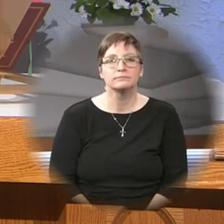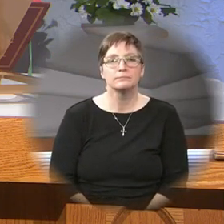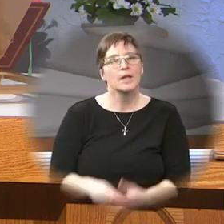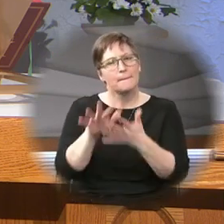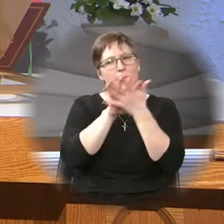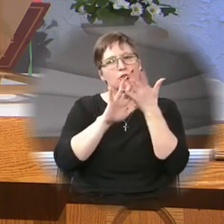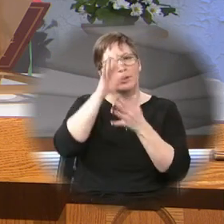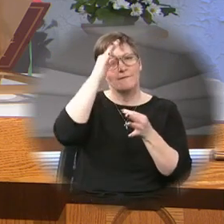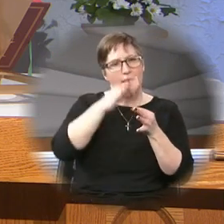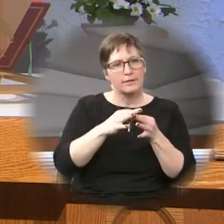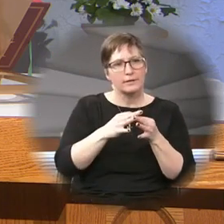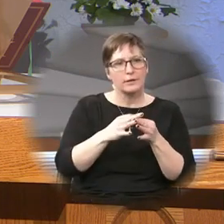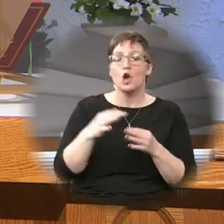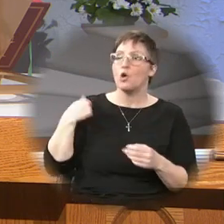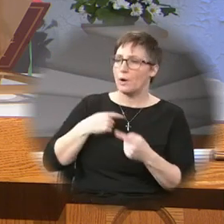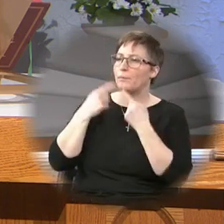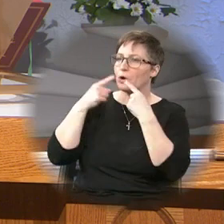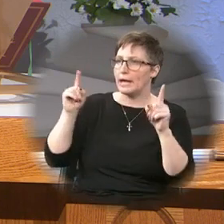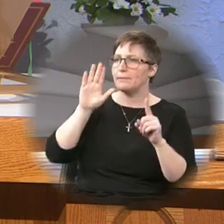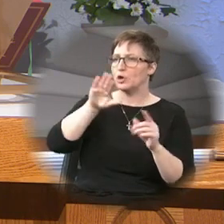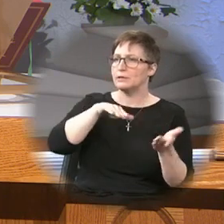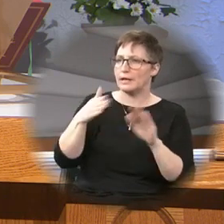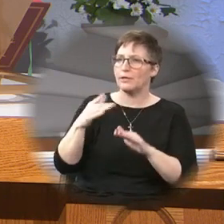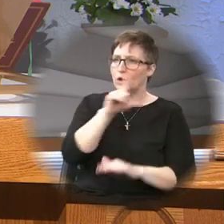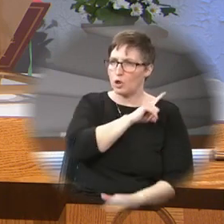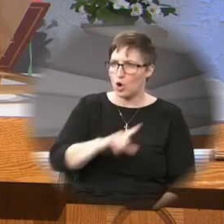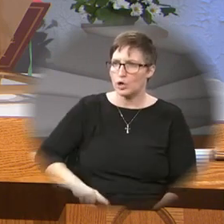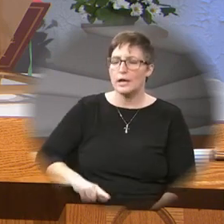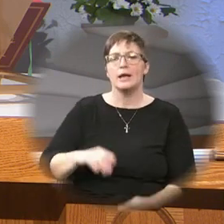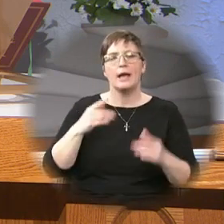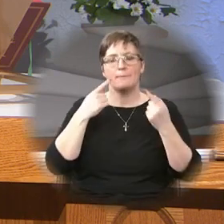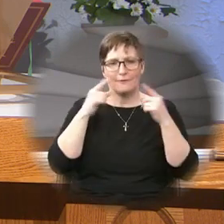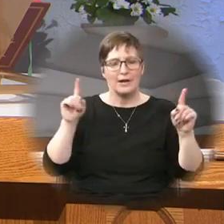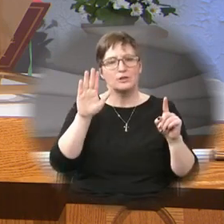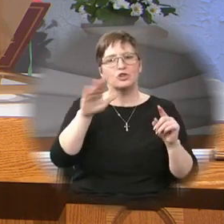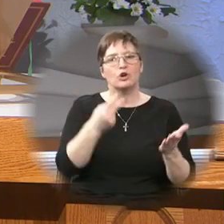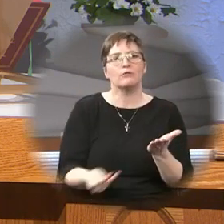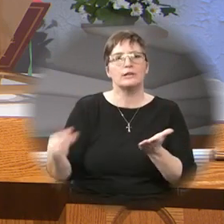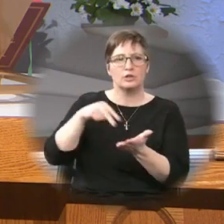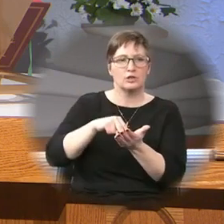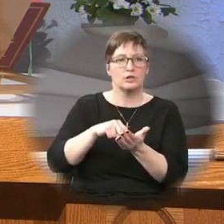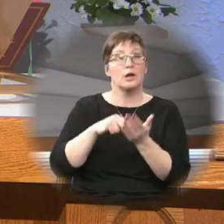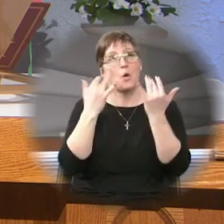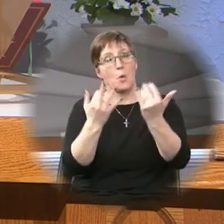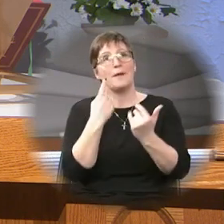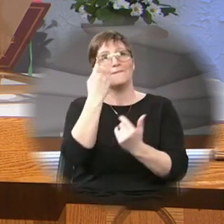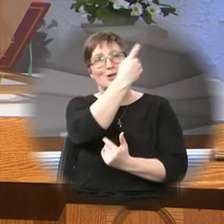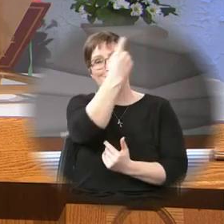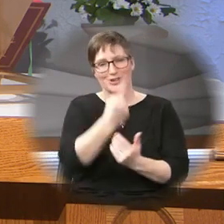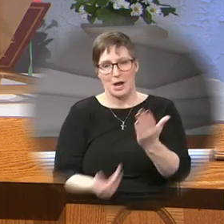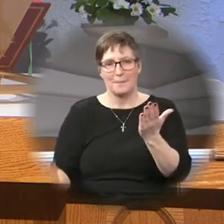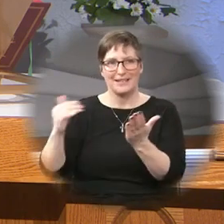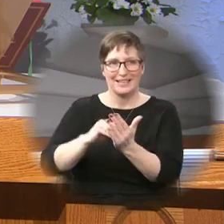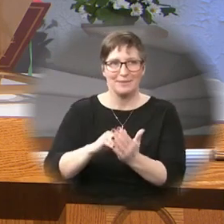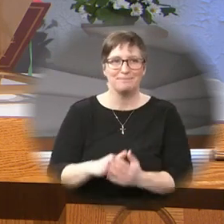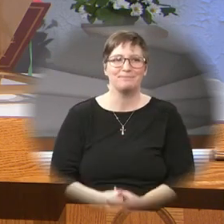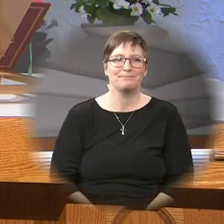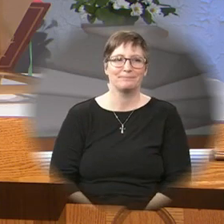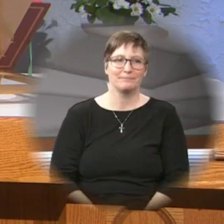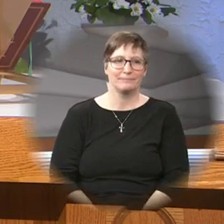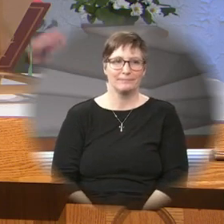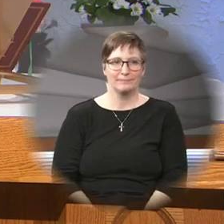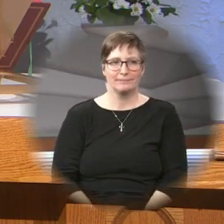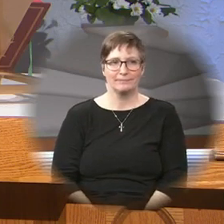The mystery of faith. We proclaim your death, O Lord, and profess your resurrection until you come